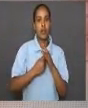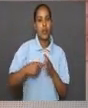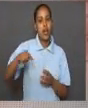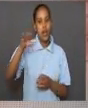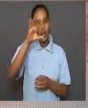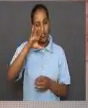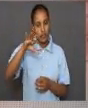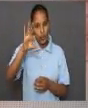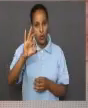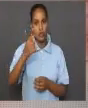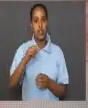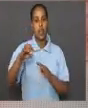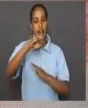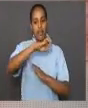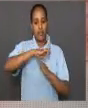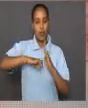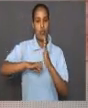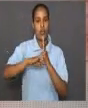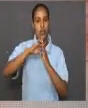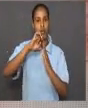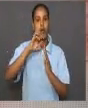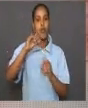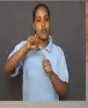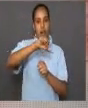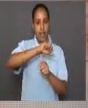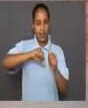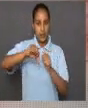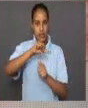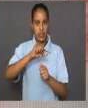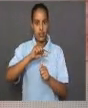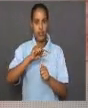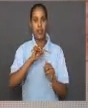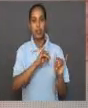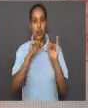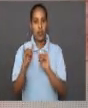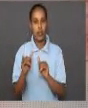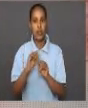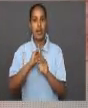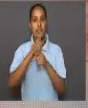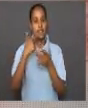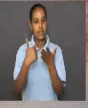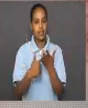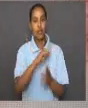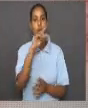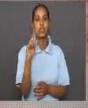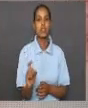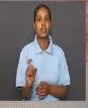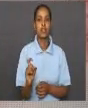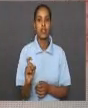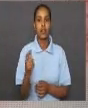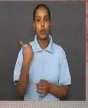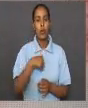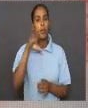explore the electron configuration of atoms. In order to answer these questions,